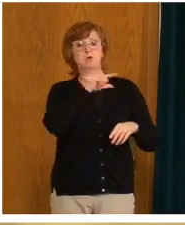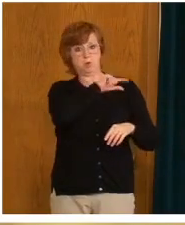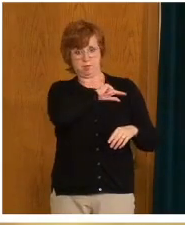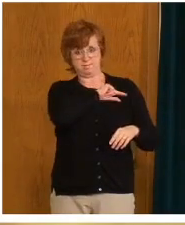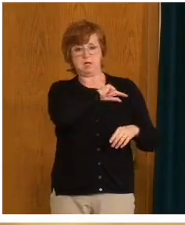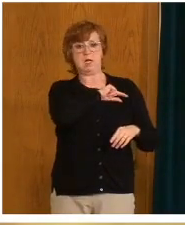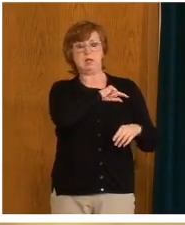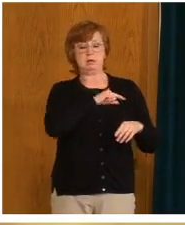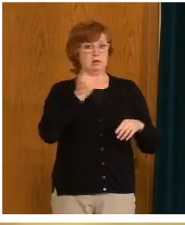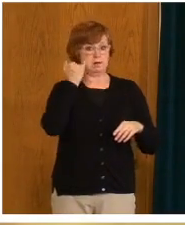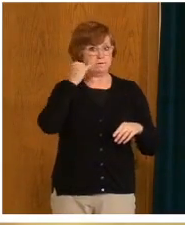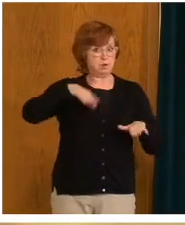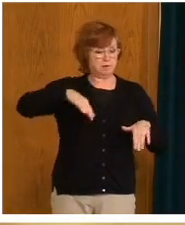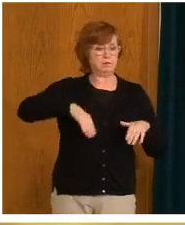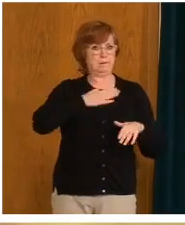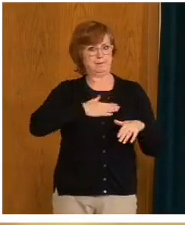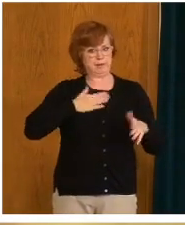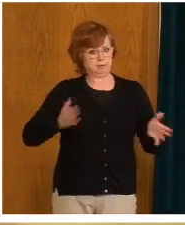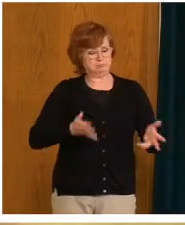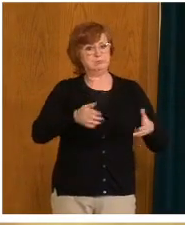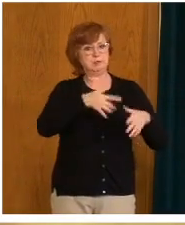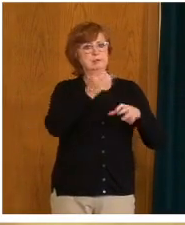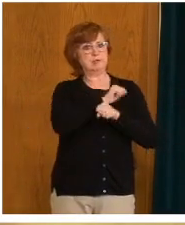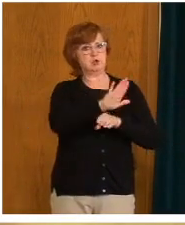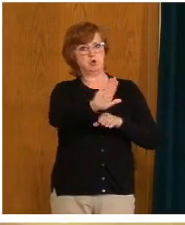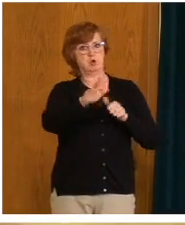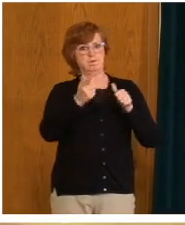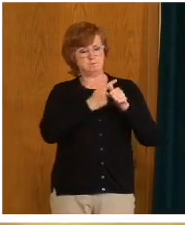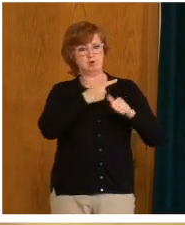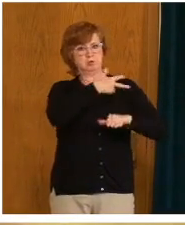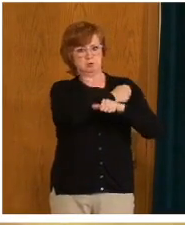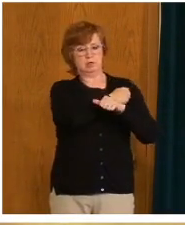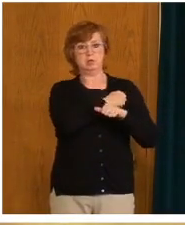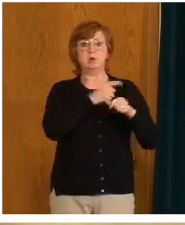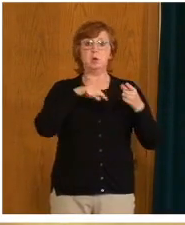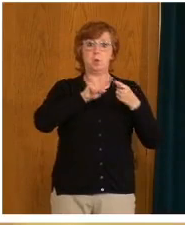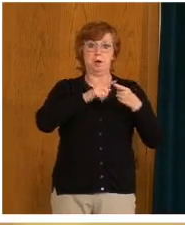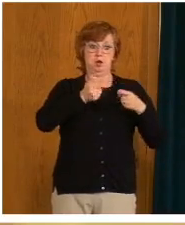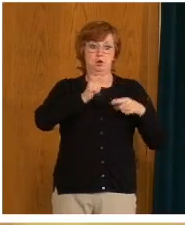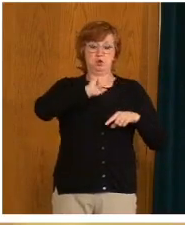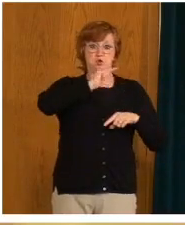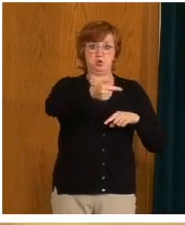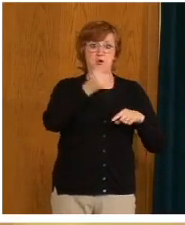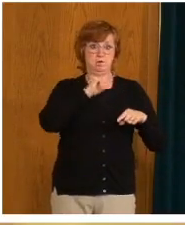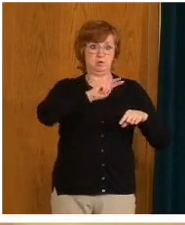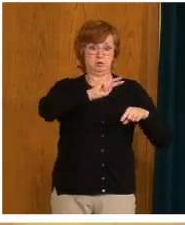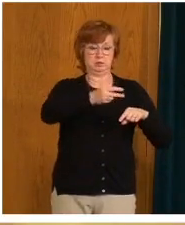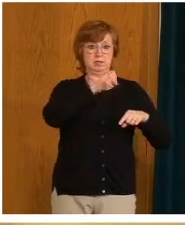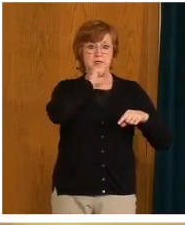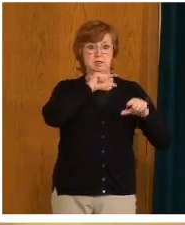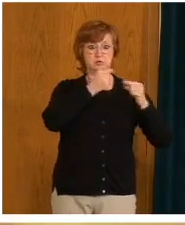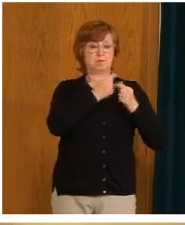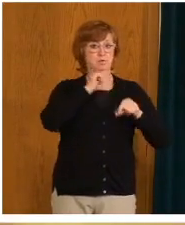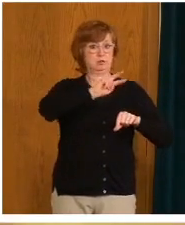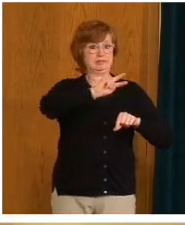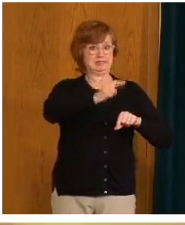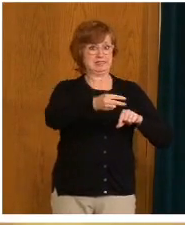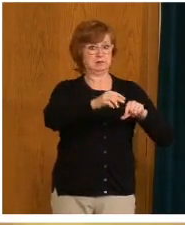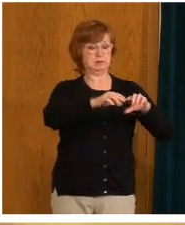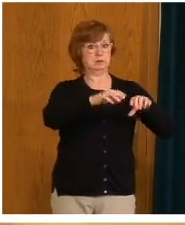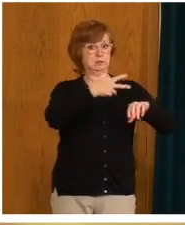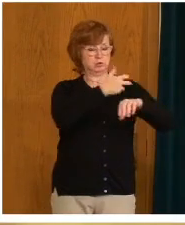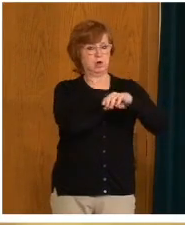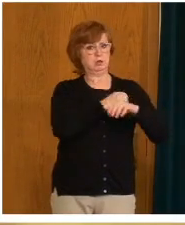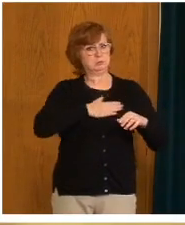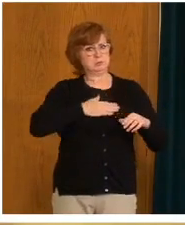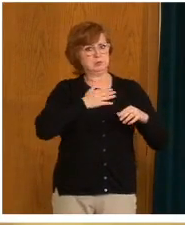shot. And when it's your turn, I would ask you then to go get your second shot. It's how we will protect ourselves and continue to